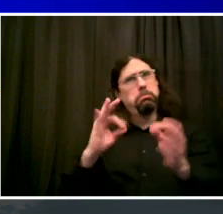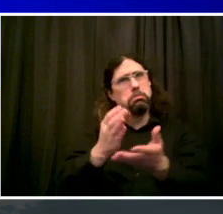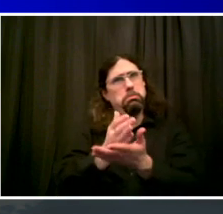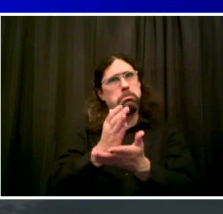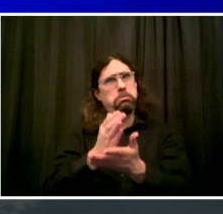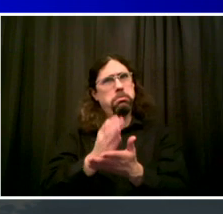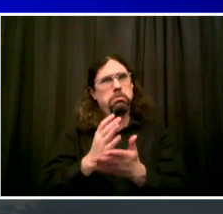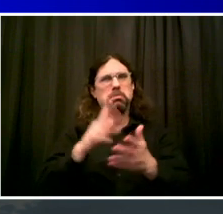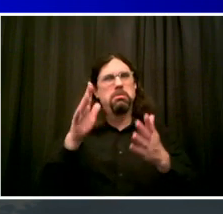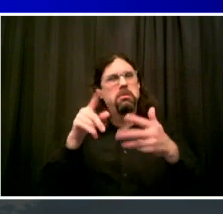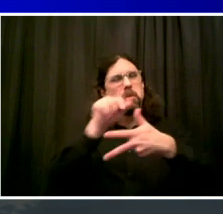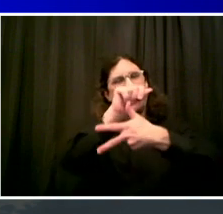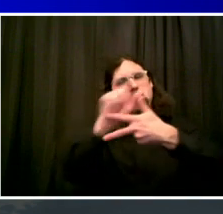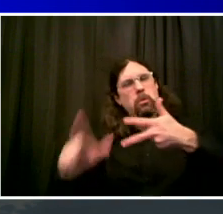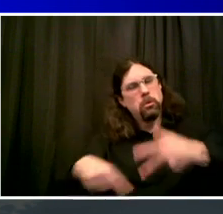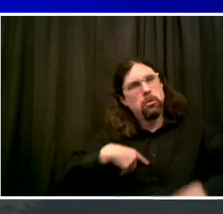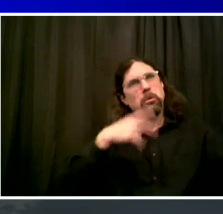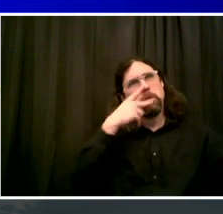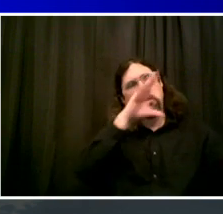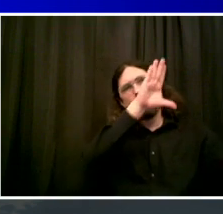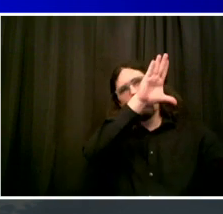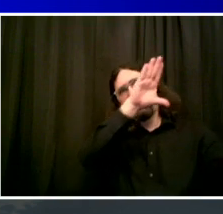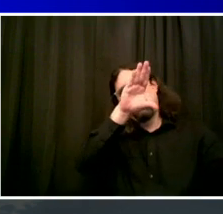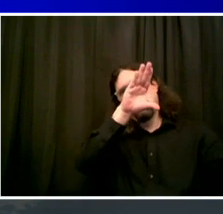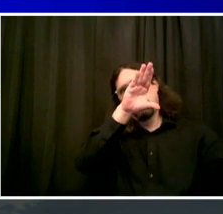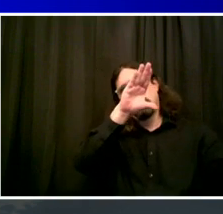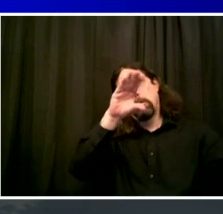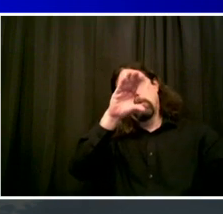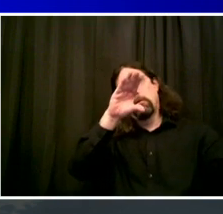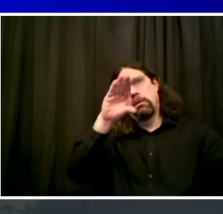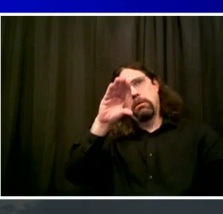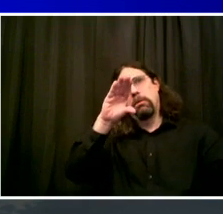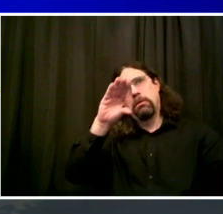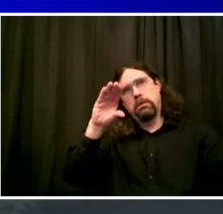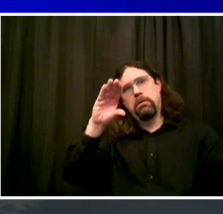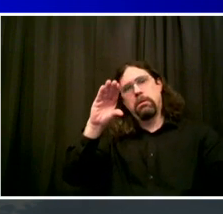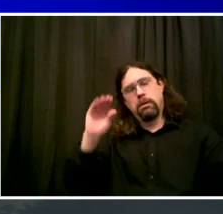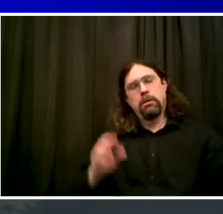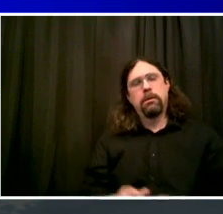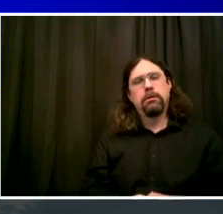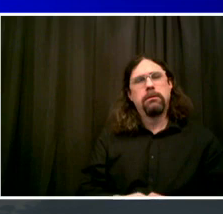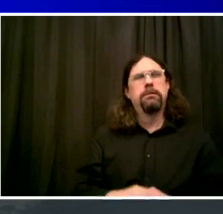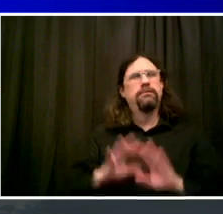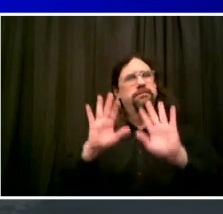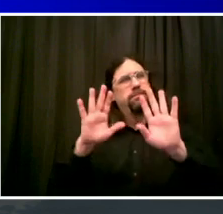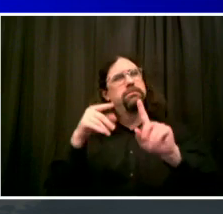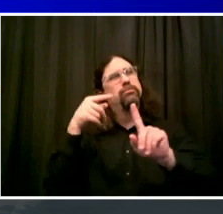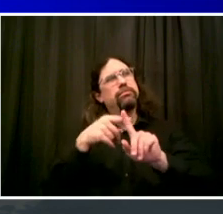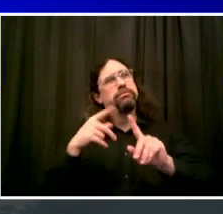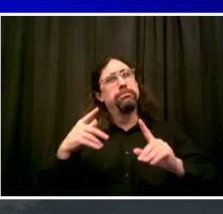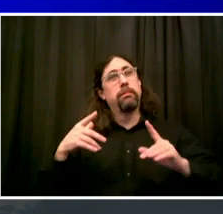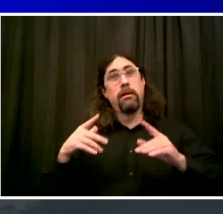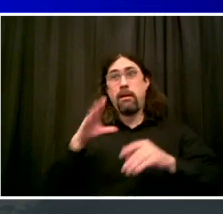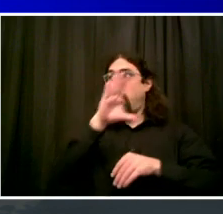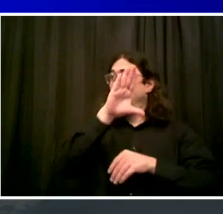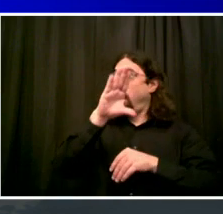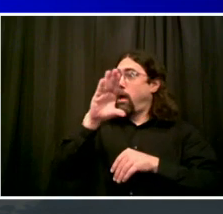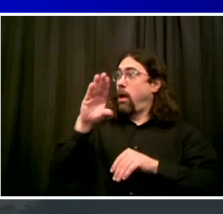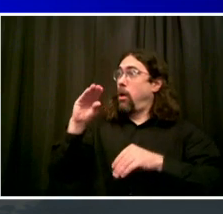doing is working. Let's just keep doing it. Let's keep trying to do it better. Few quick words in Spanish.